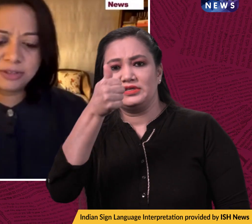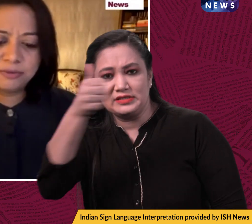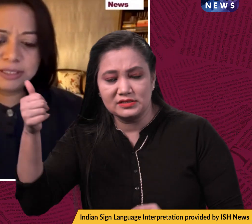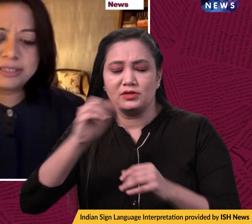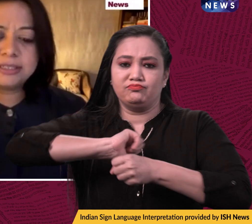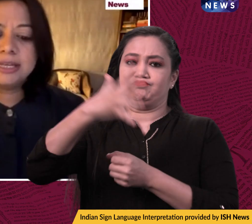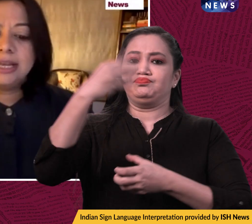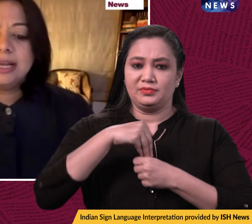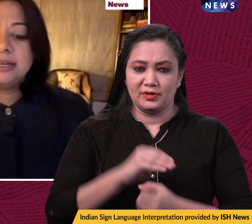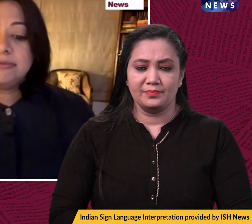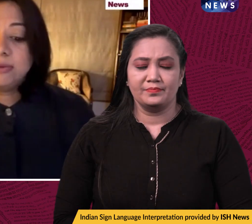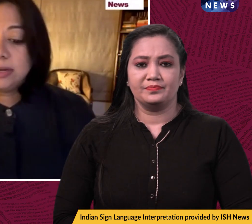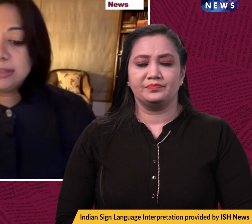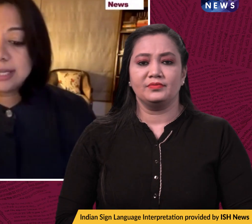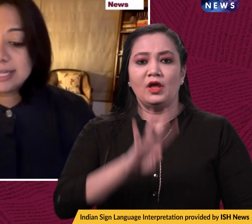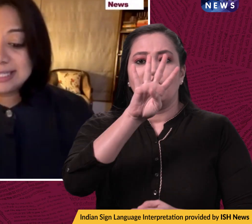11,466 COVID cases,